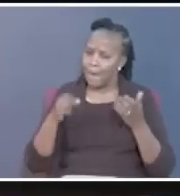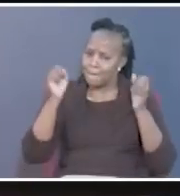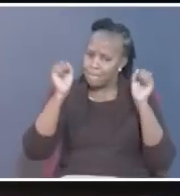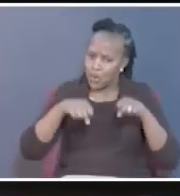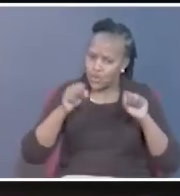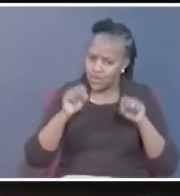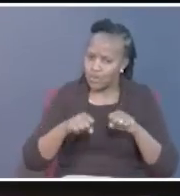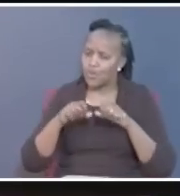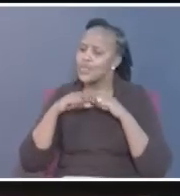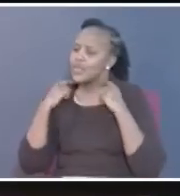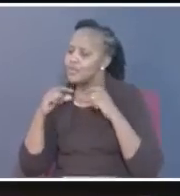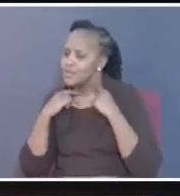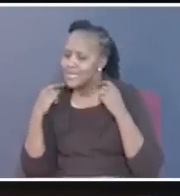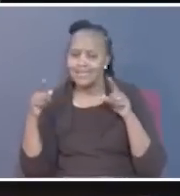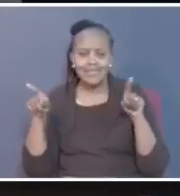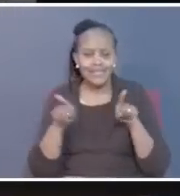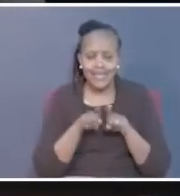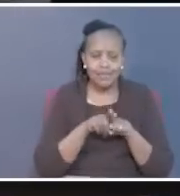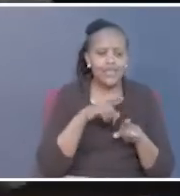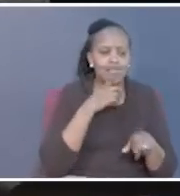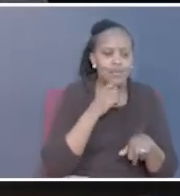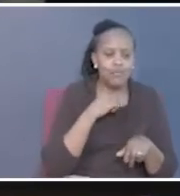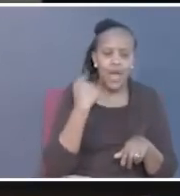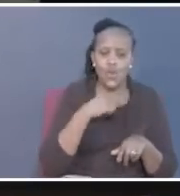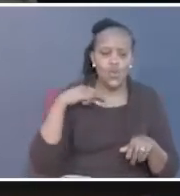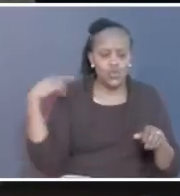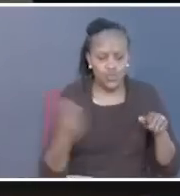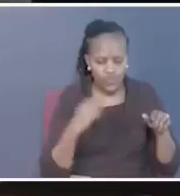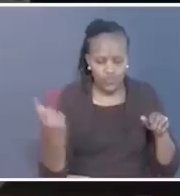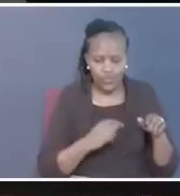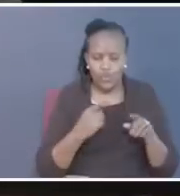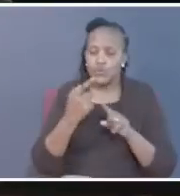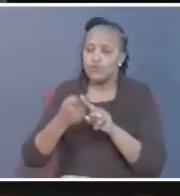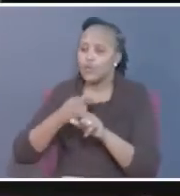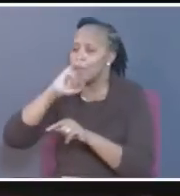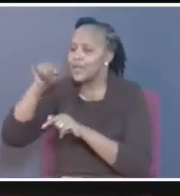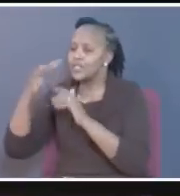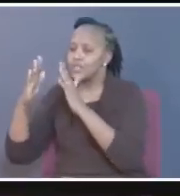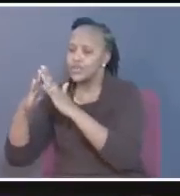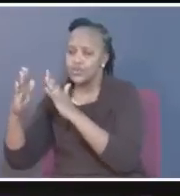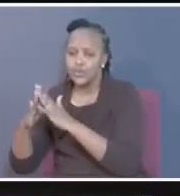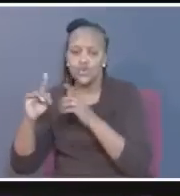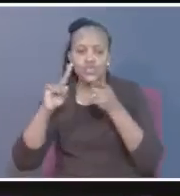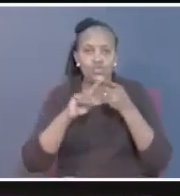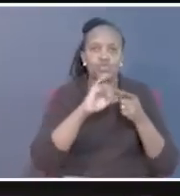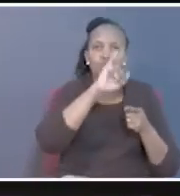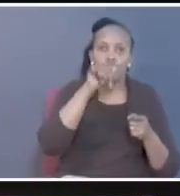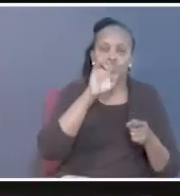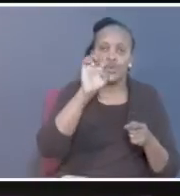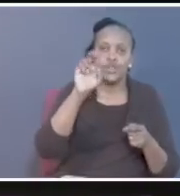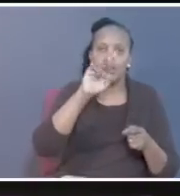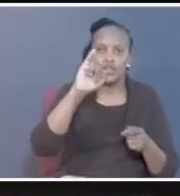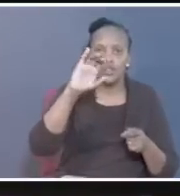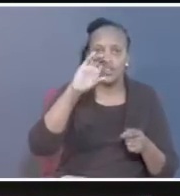just like the man who was robbed and beaten, was coming from Jerusalem and headed to Jericho. In that